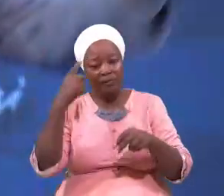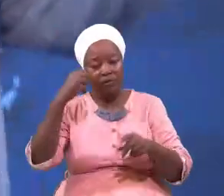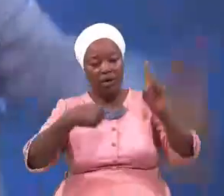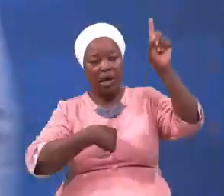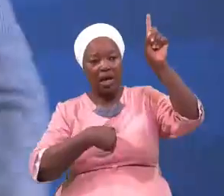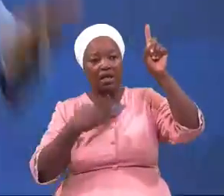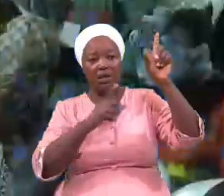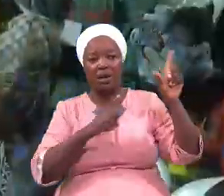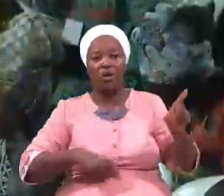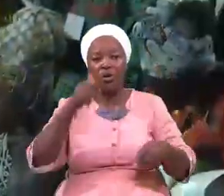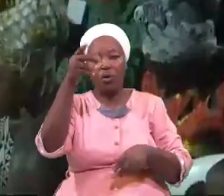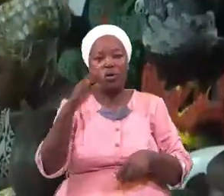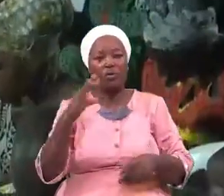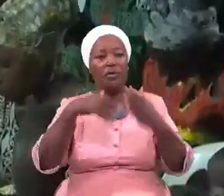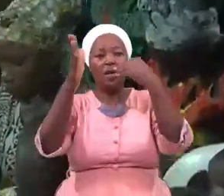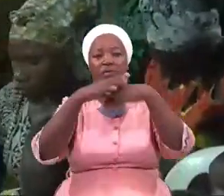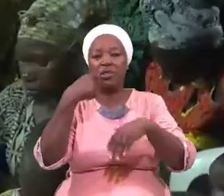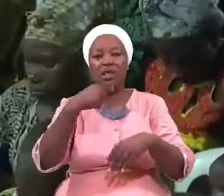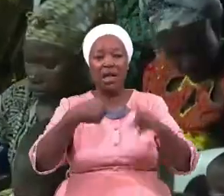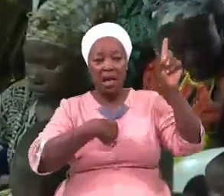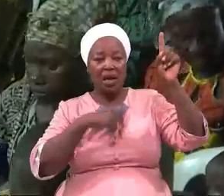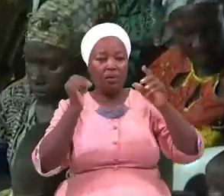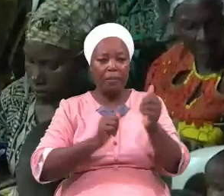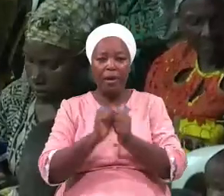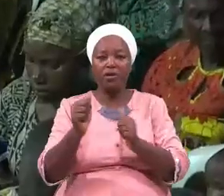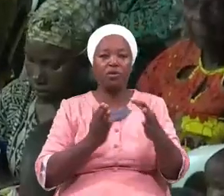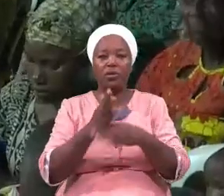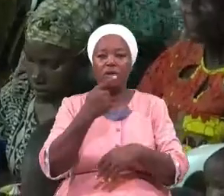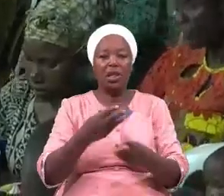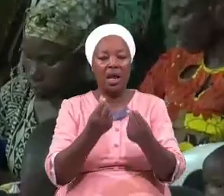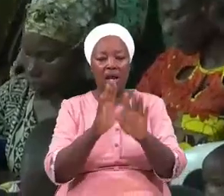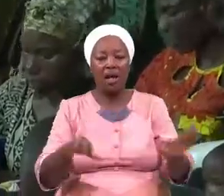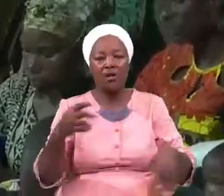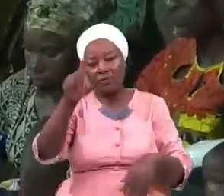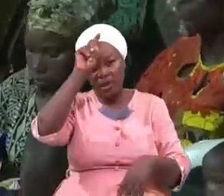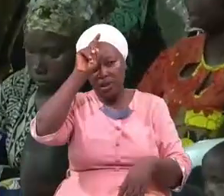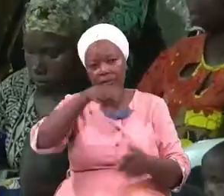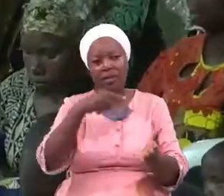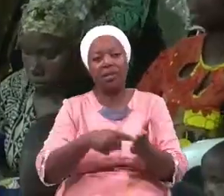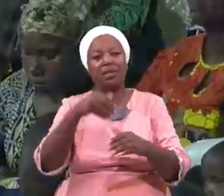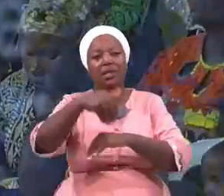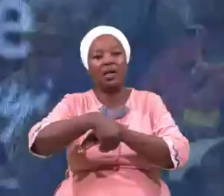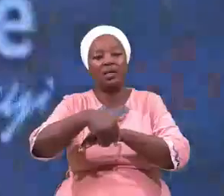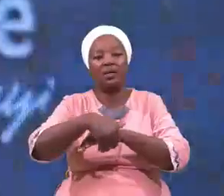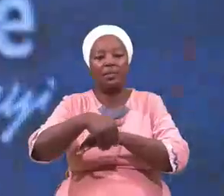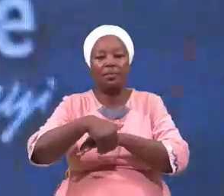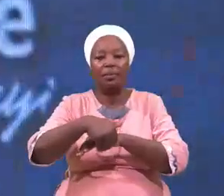God of heaven, says I, will pass through the land of Egypt this night.